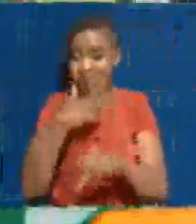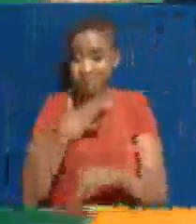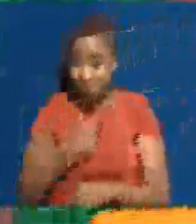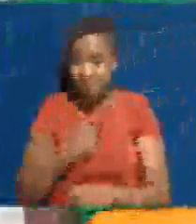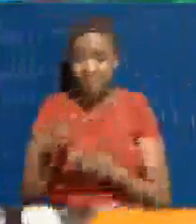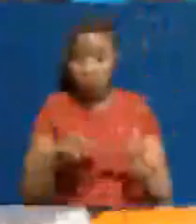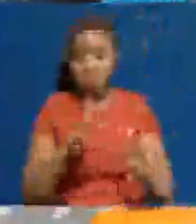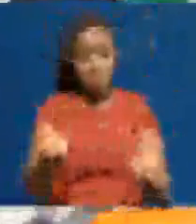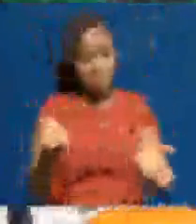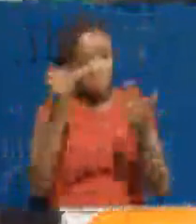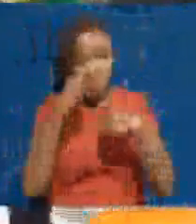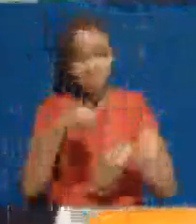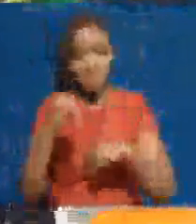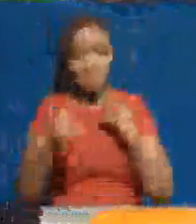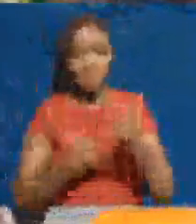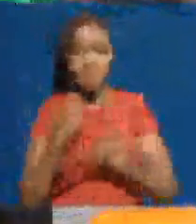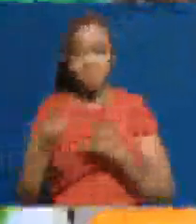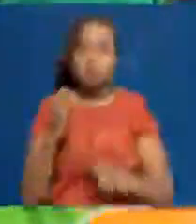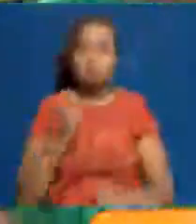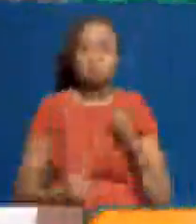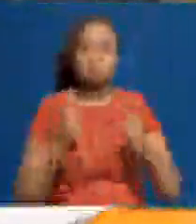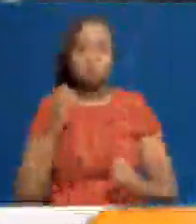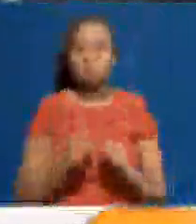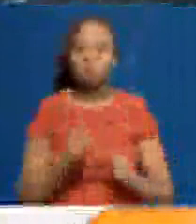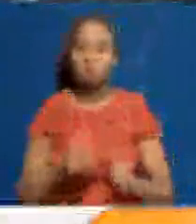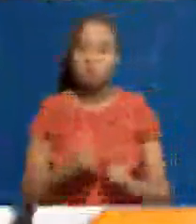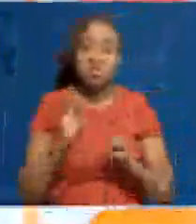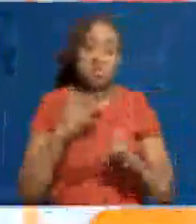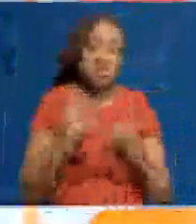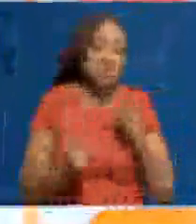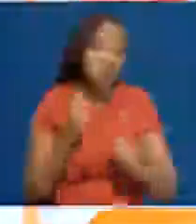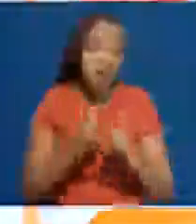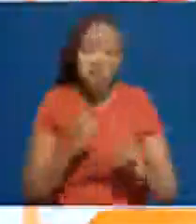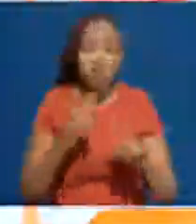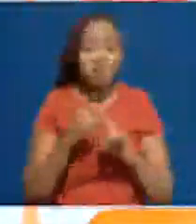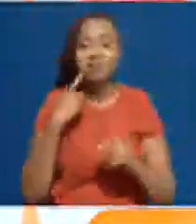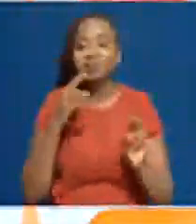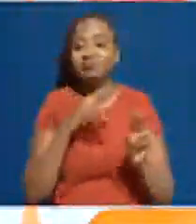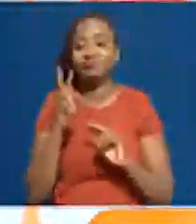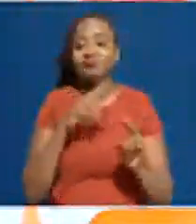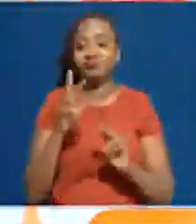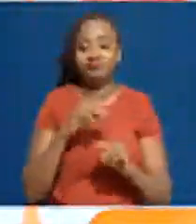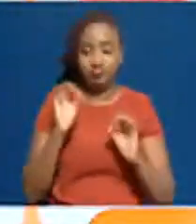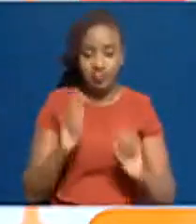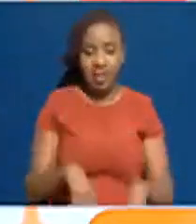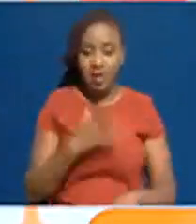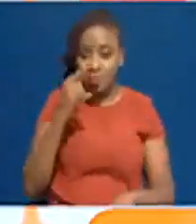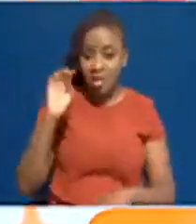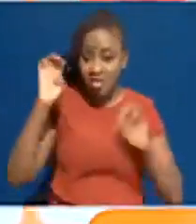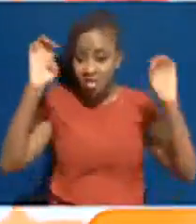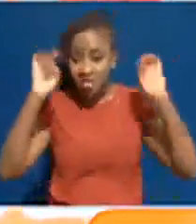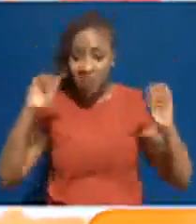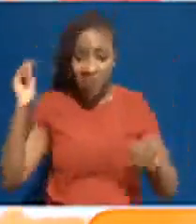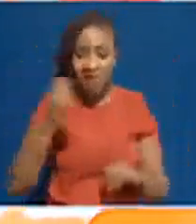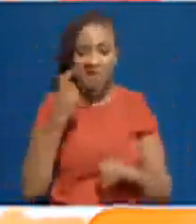come here and enjoy the race, and even not to run. Both Ethiopia and Kenya, best in the world,